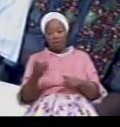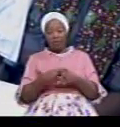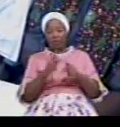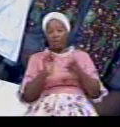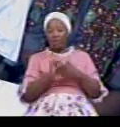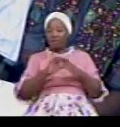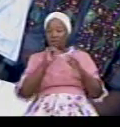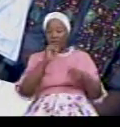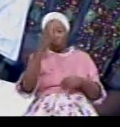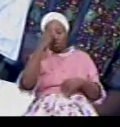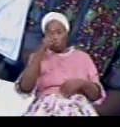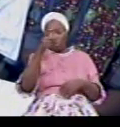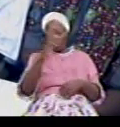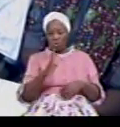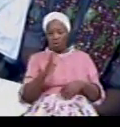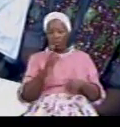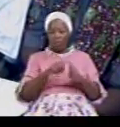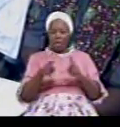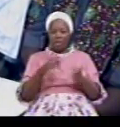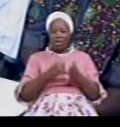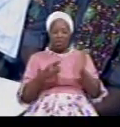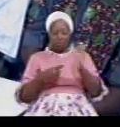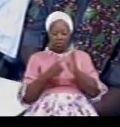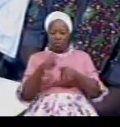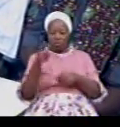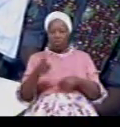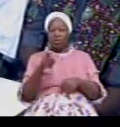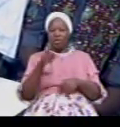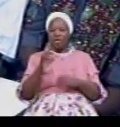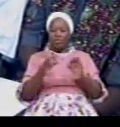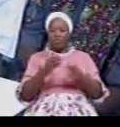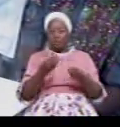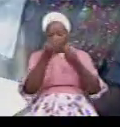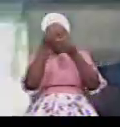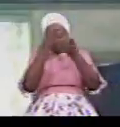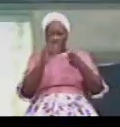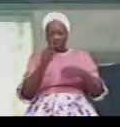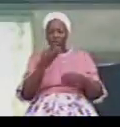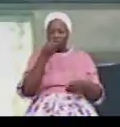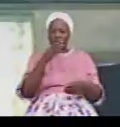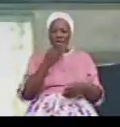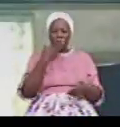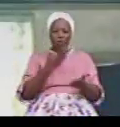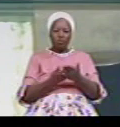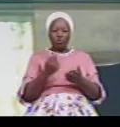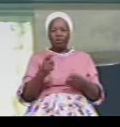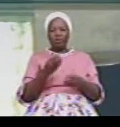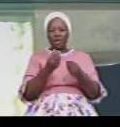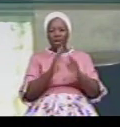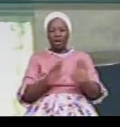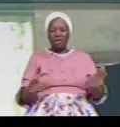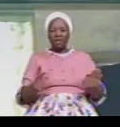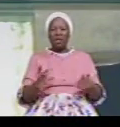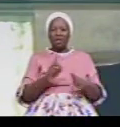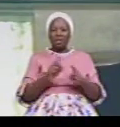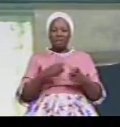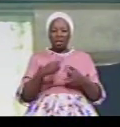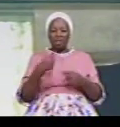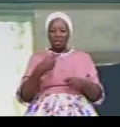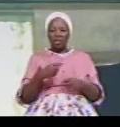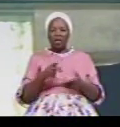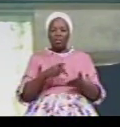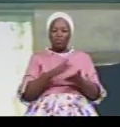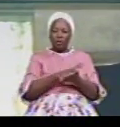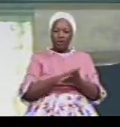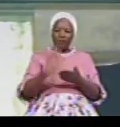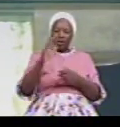shall eat the good of the land. Then he said, purify your